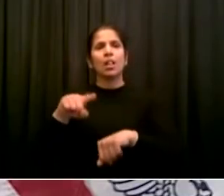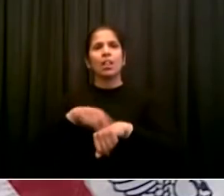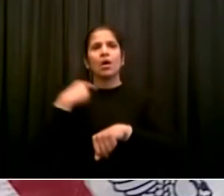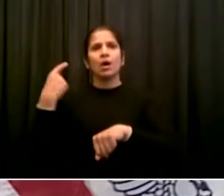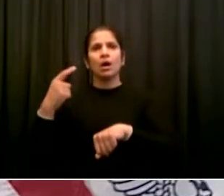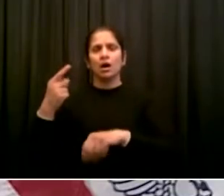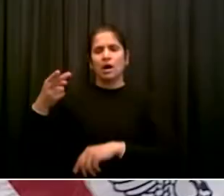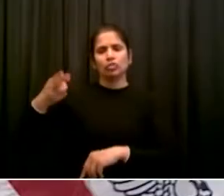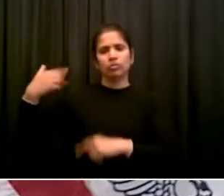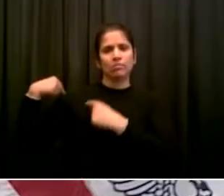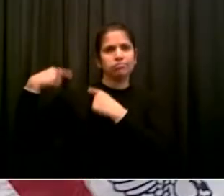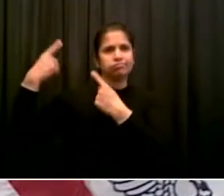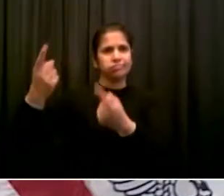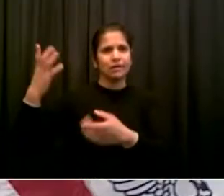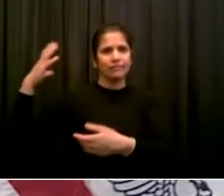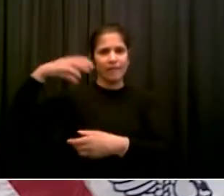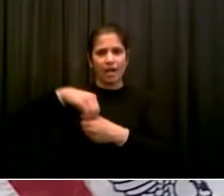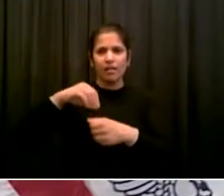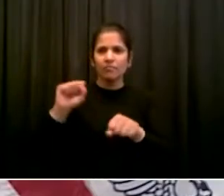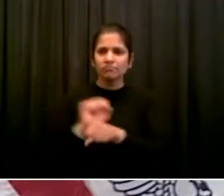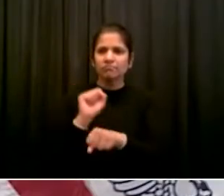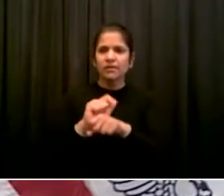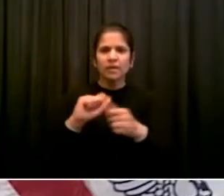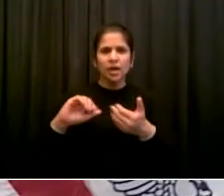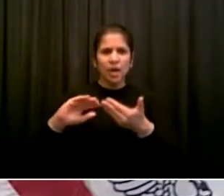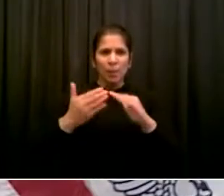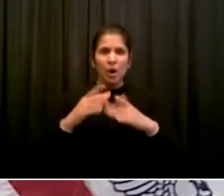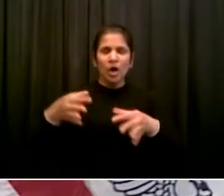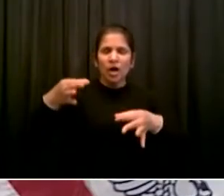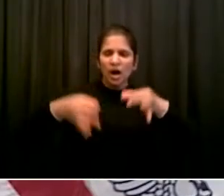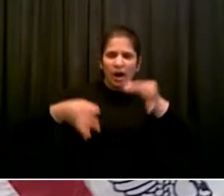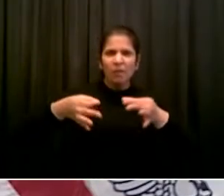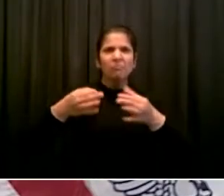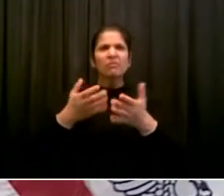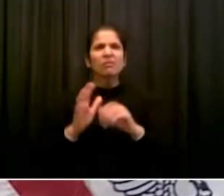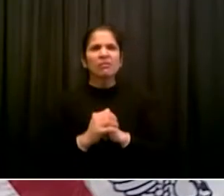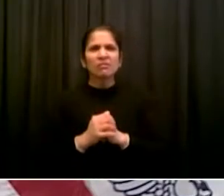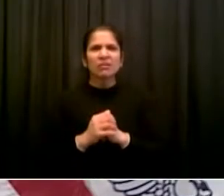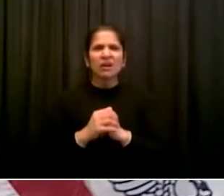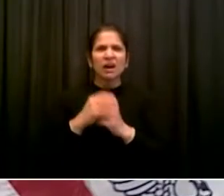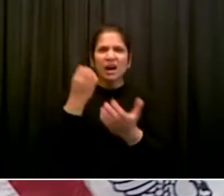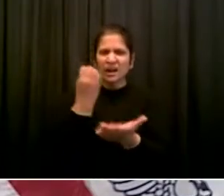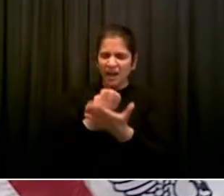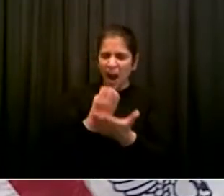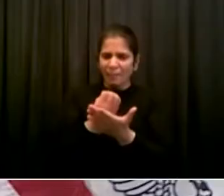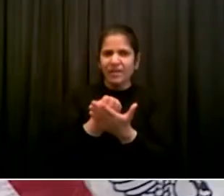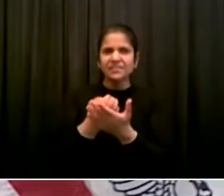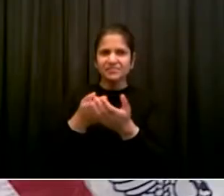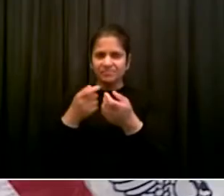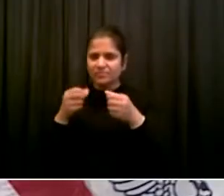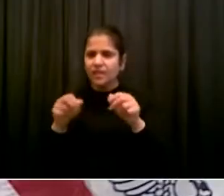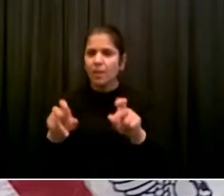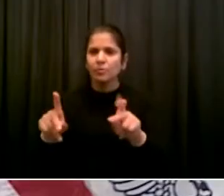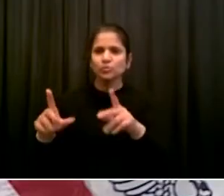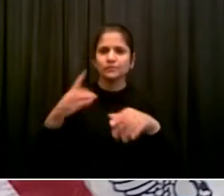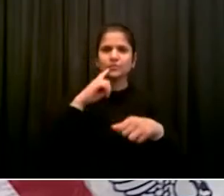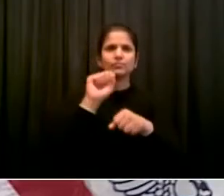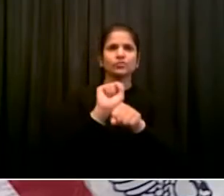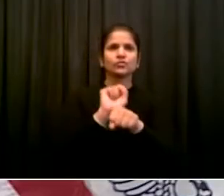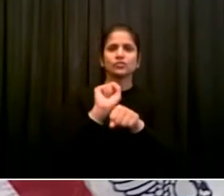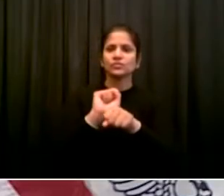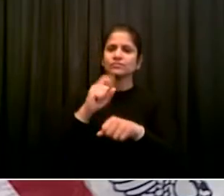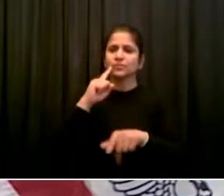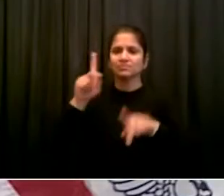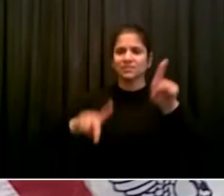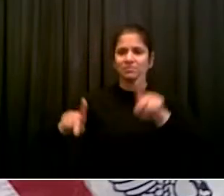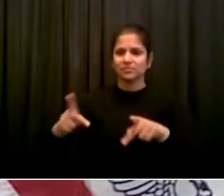fostering economic justice, economic opportunity. And one of the things you see in this report is it recognizes the interplay of